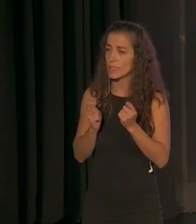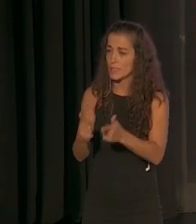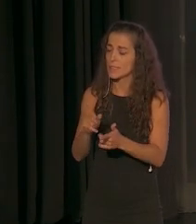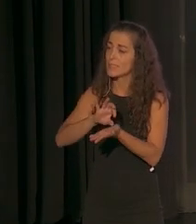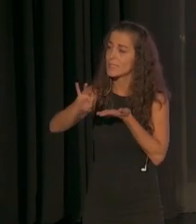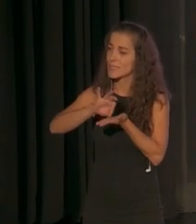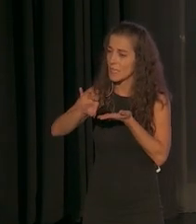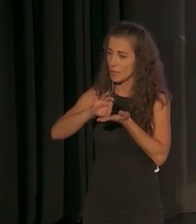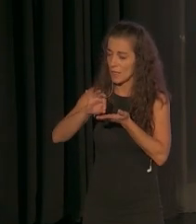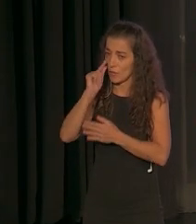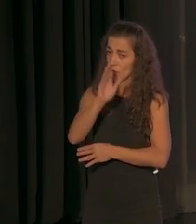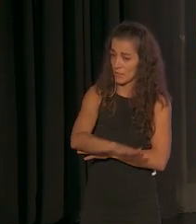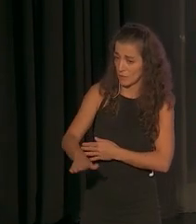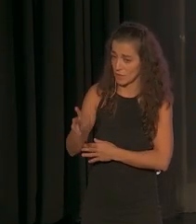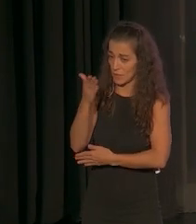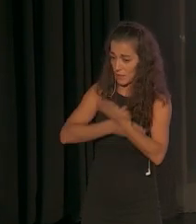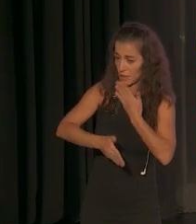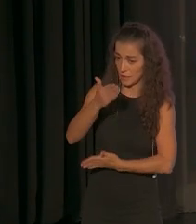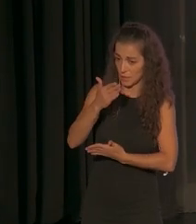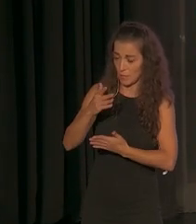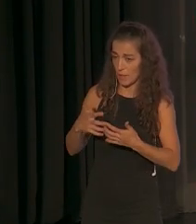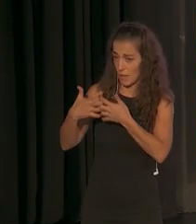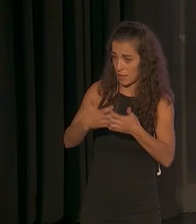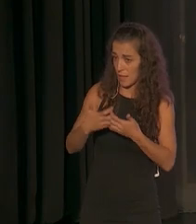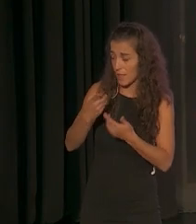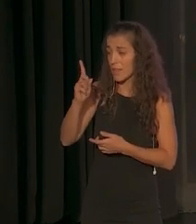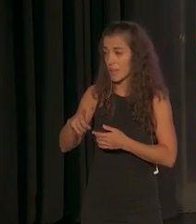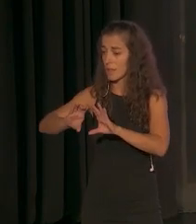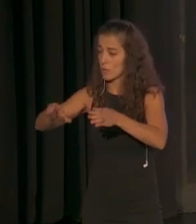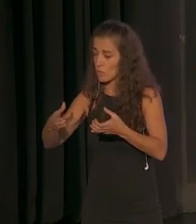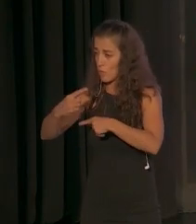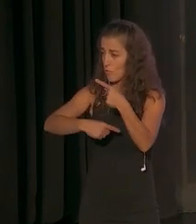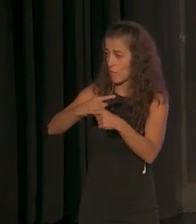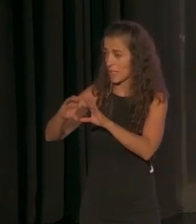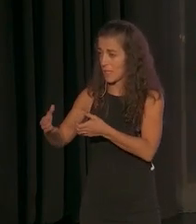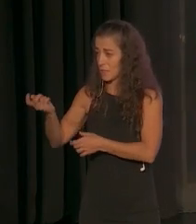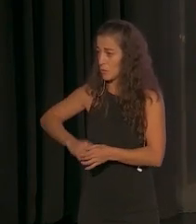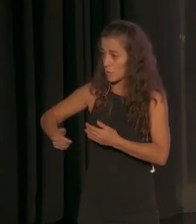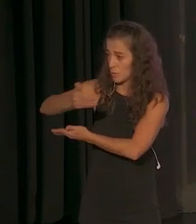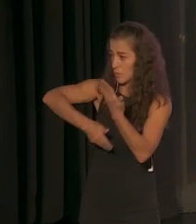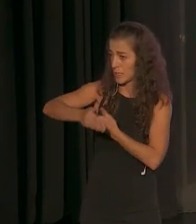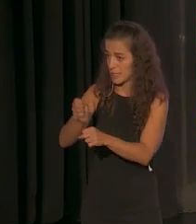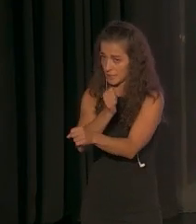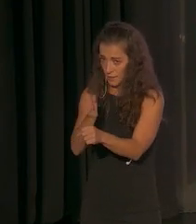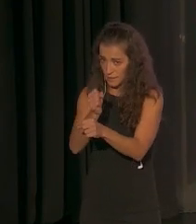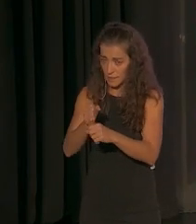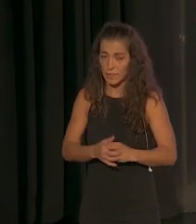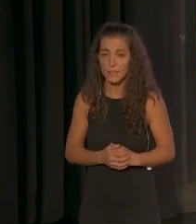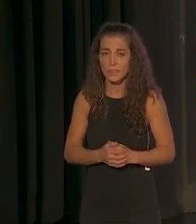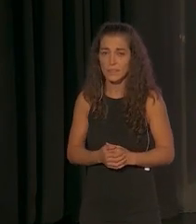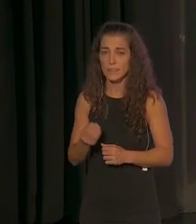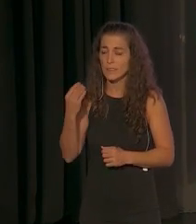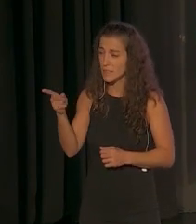with the right context and with rights. And she's been working with families and